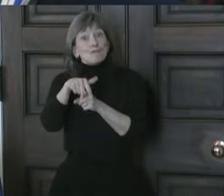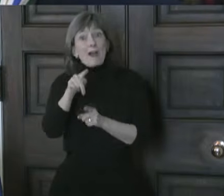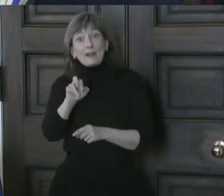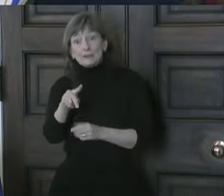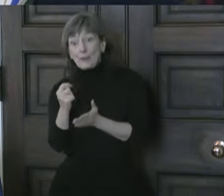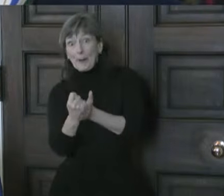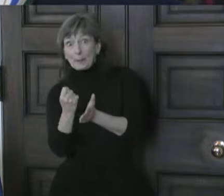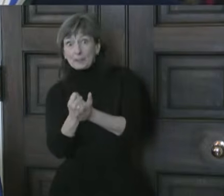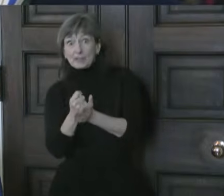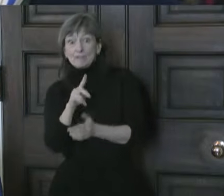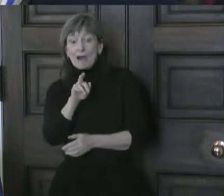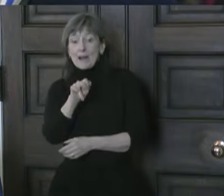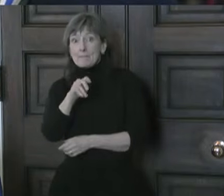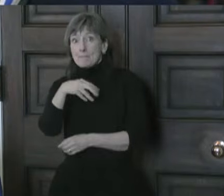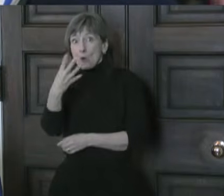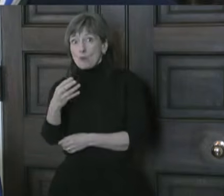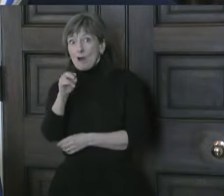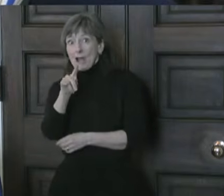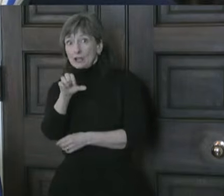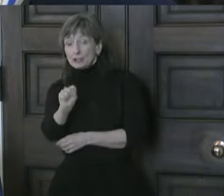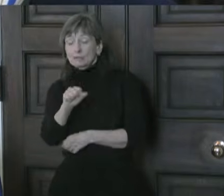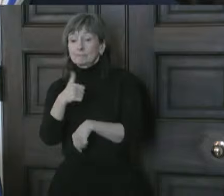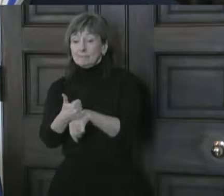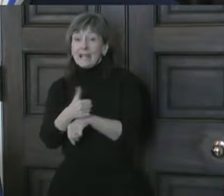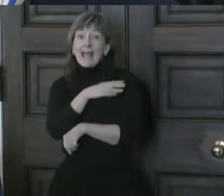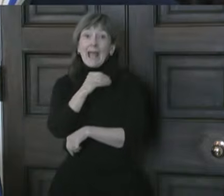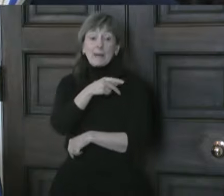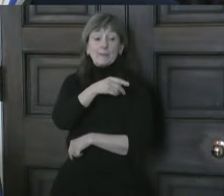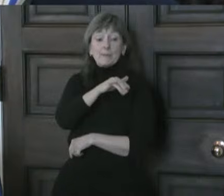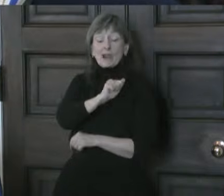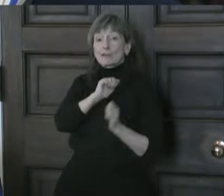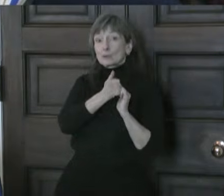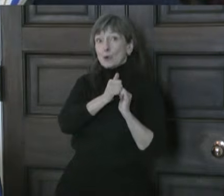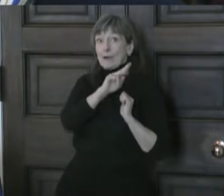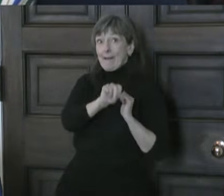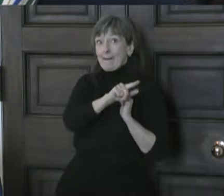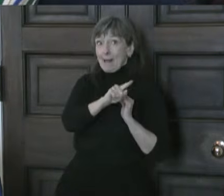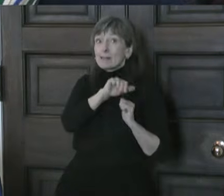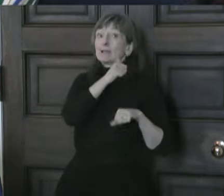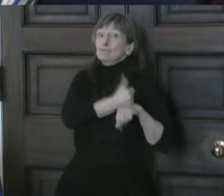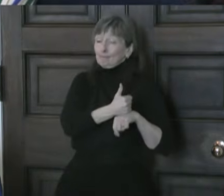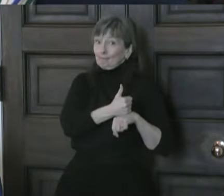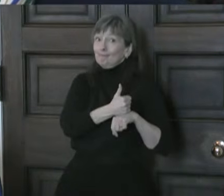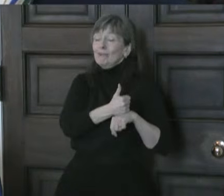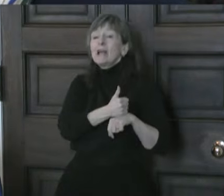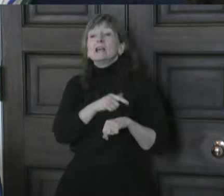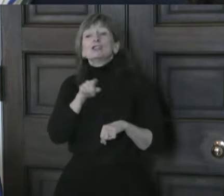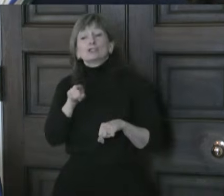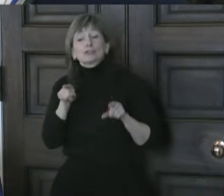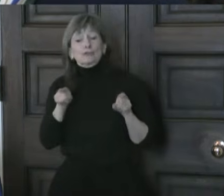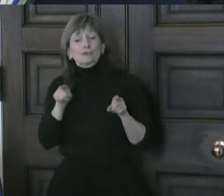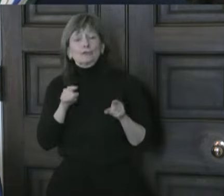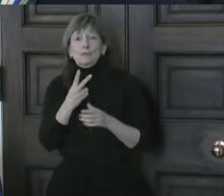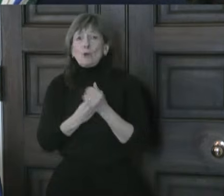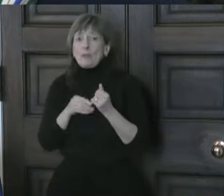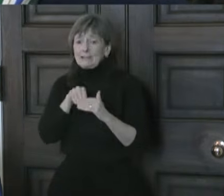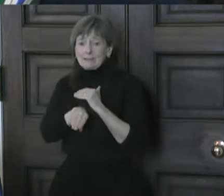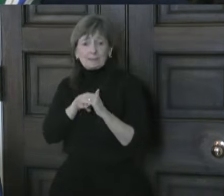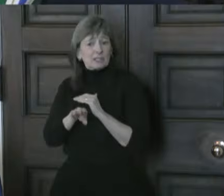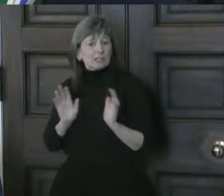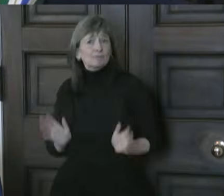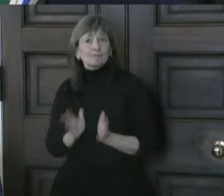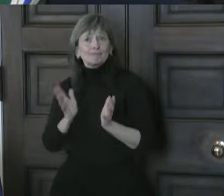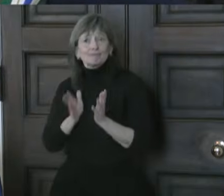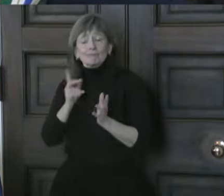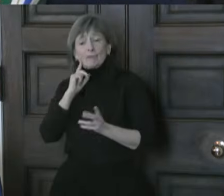NL, and as president and founding member of Parasport NL, Ms. Thibault has championed accessibility and